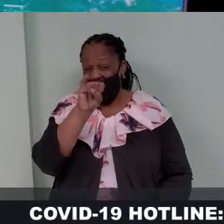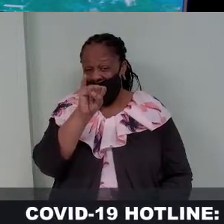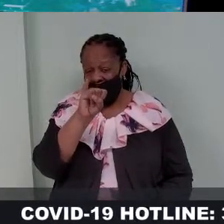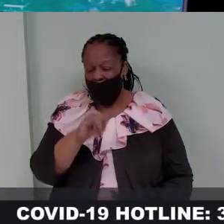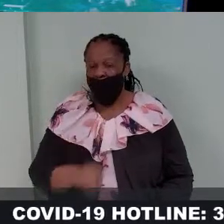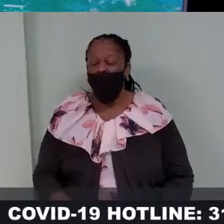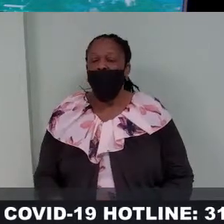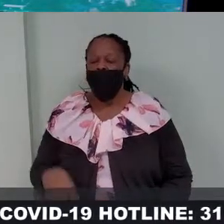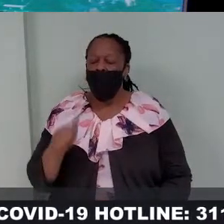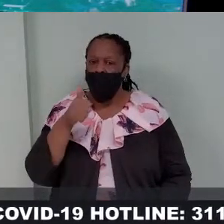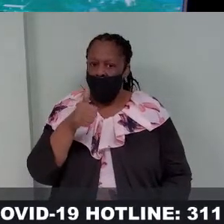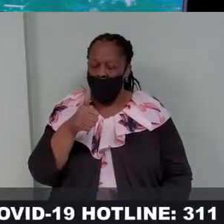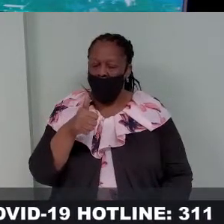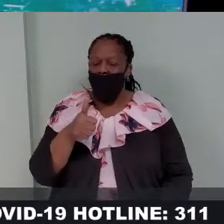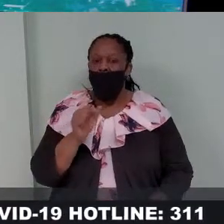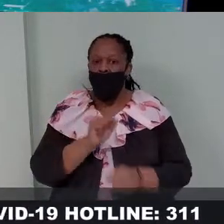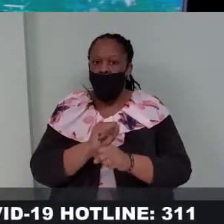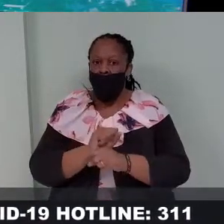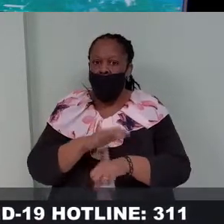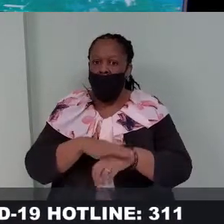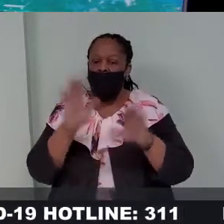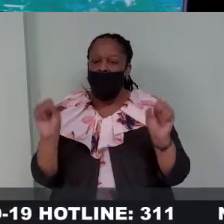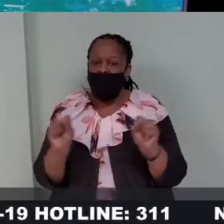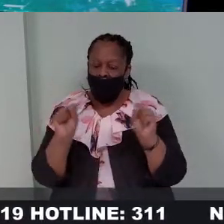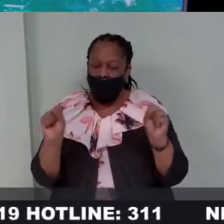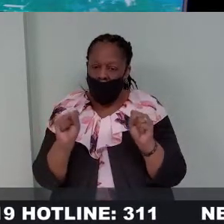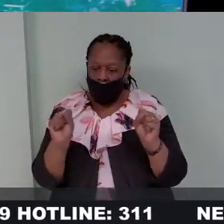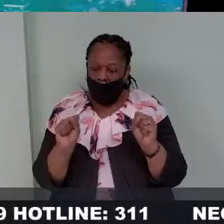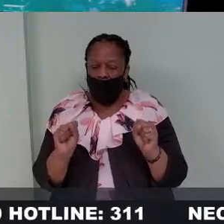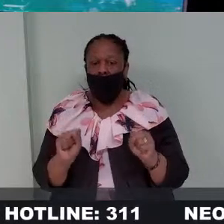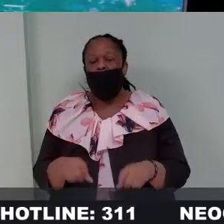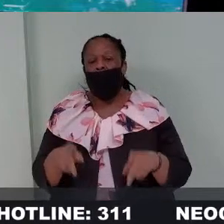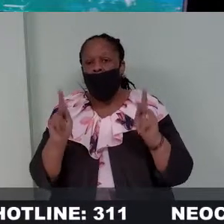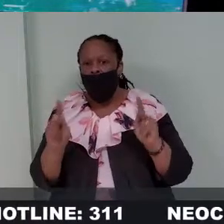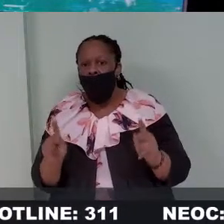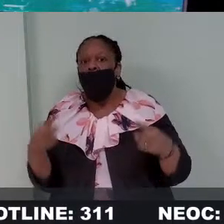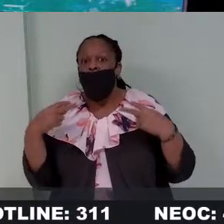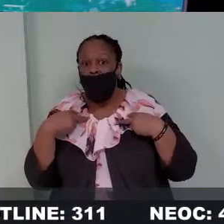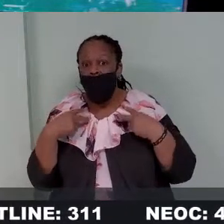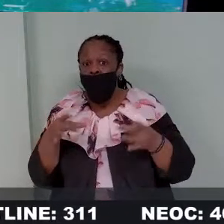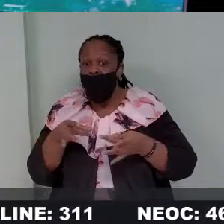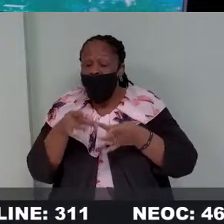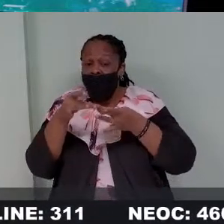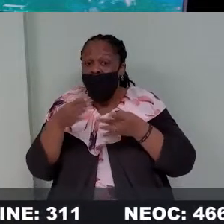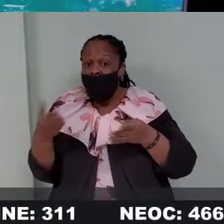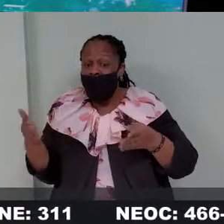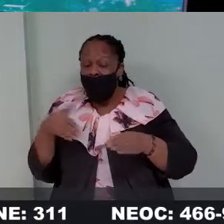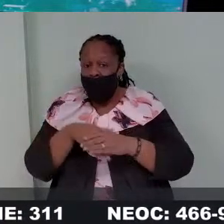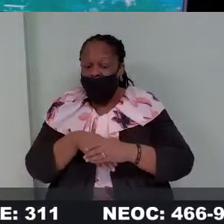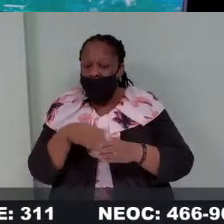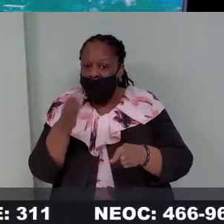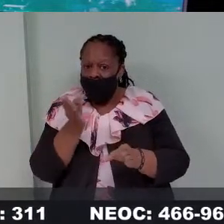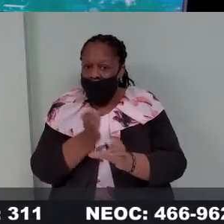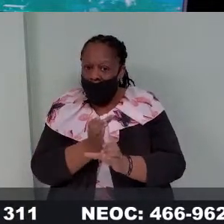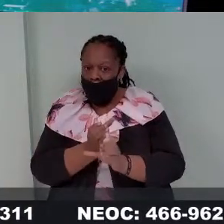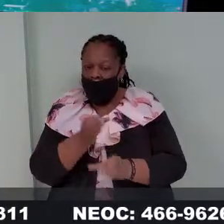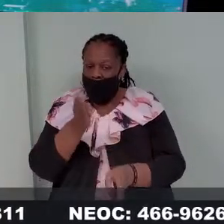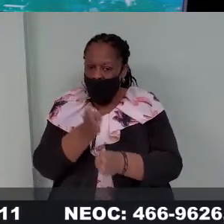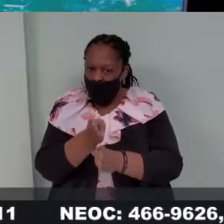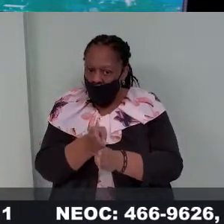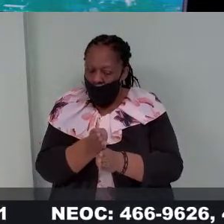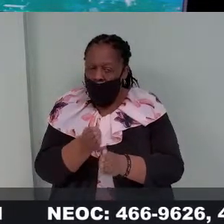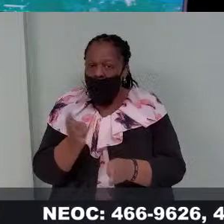COVID-19 certified taxis that would have gone through the training process and would have retrofitted their vehicles to be able to